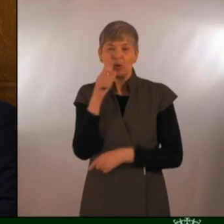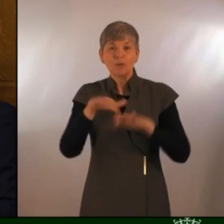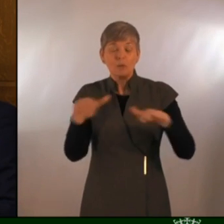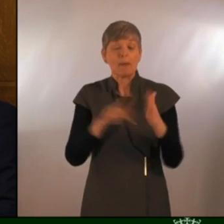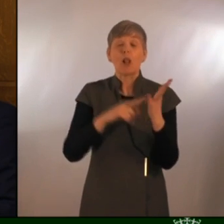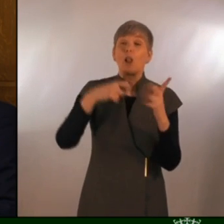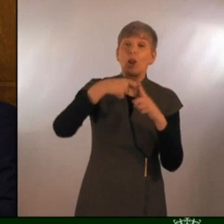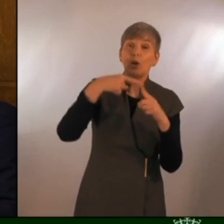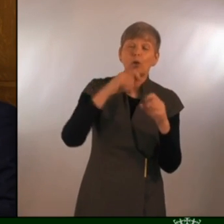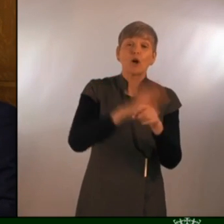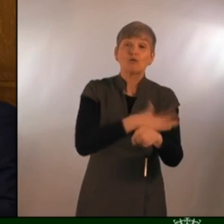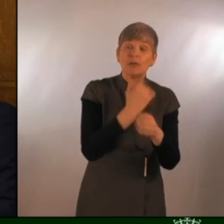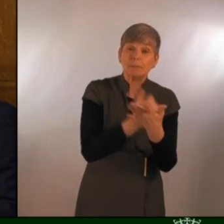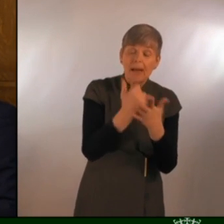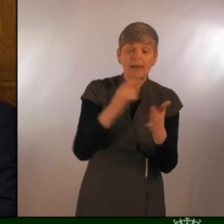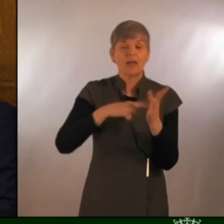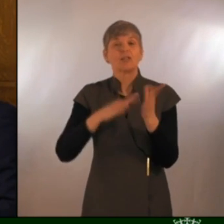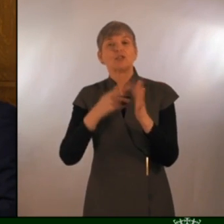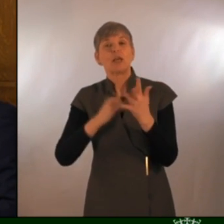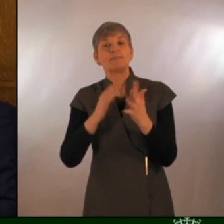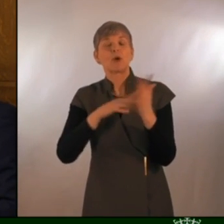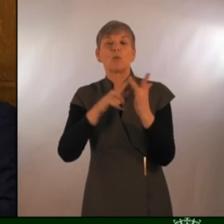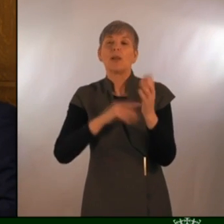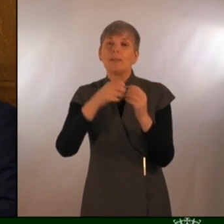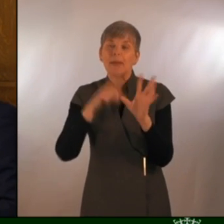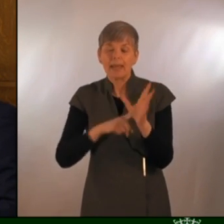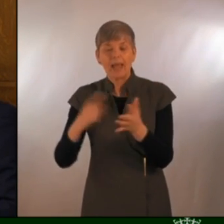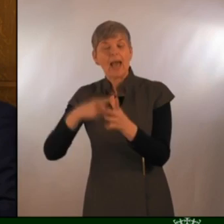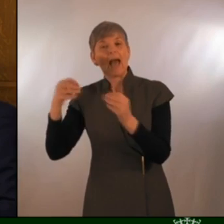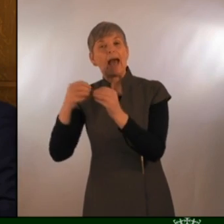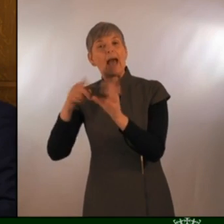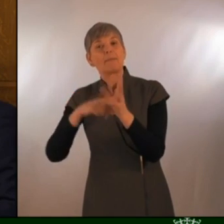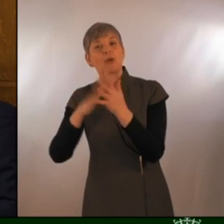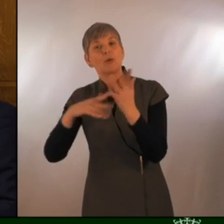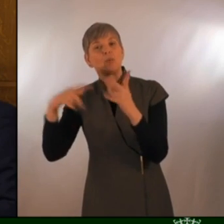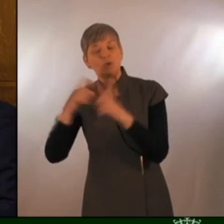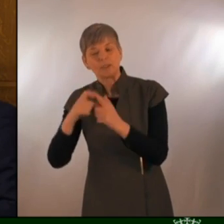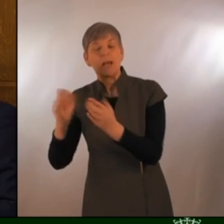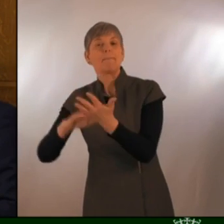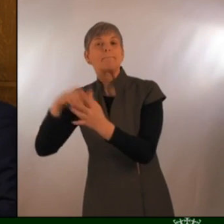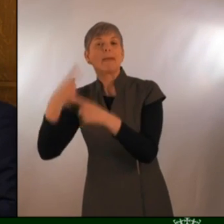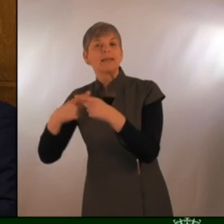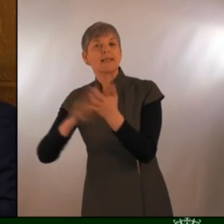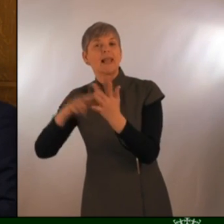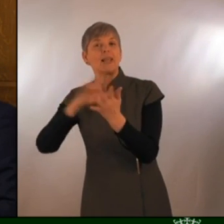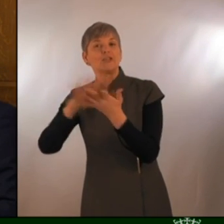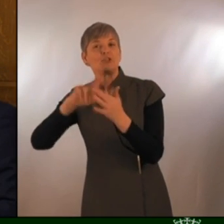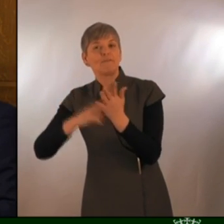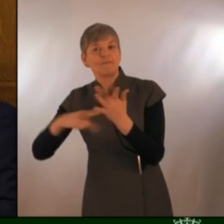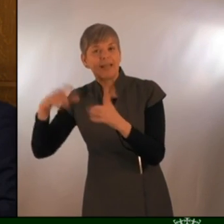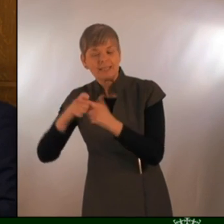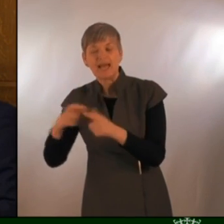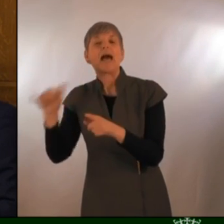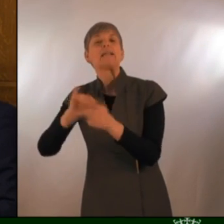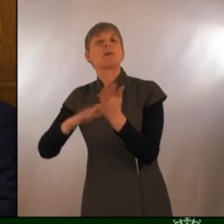Greenbank, James Wilby, Abby Wood, Max Litchfield and Molly Renshaw, surely the very